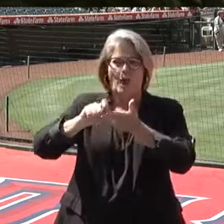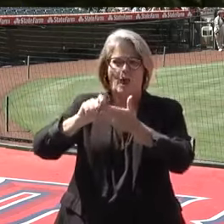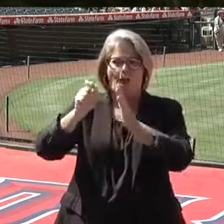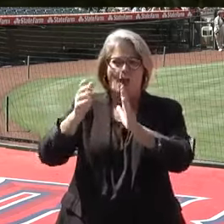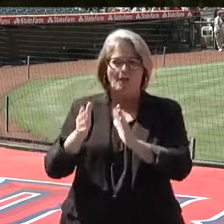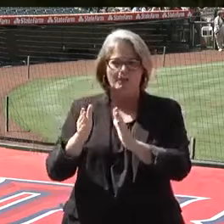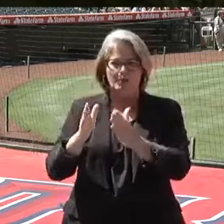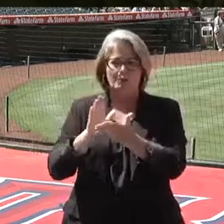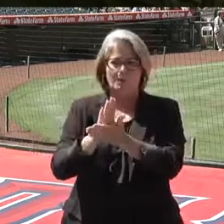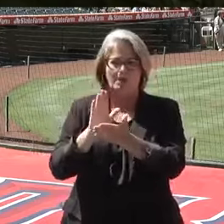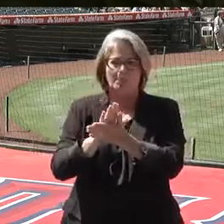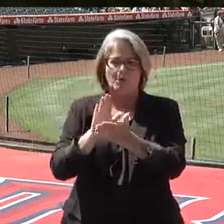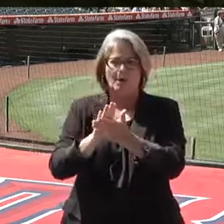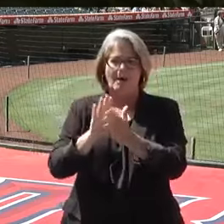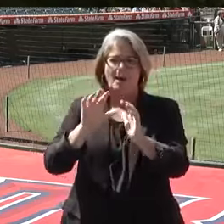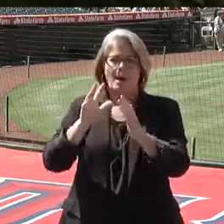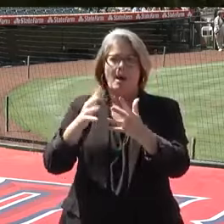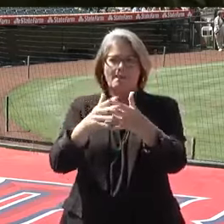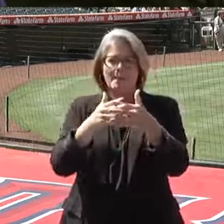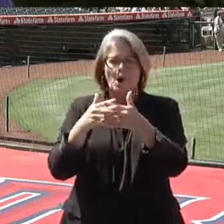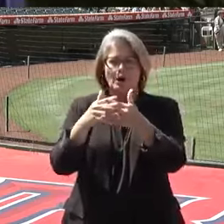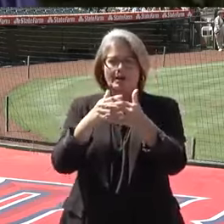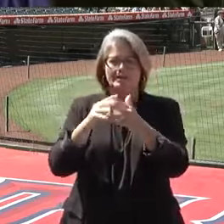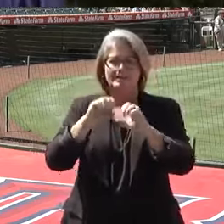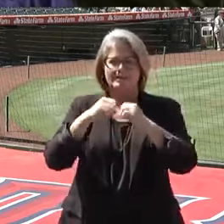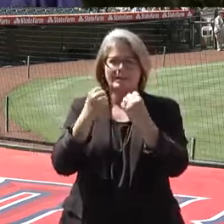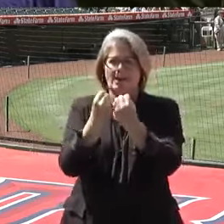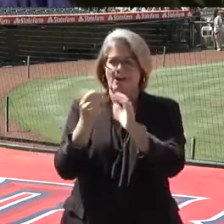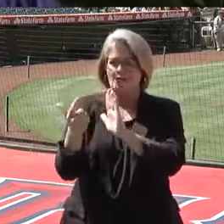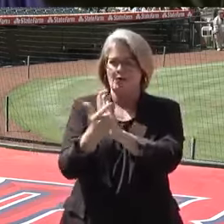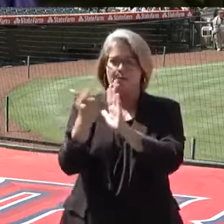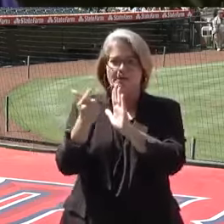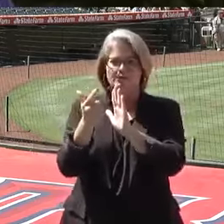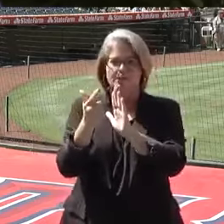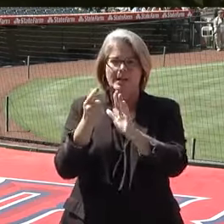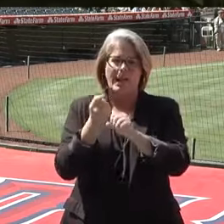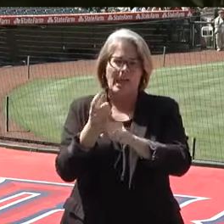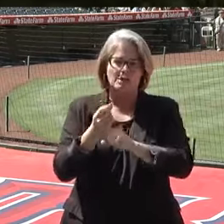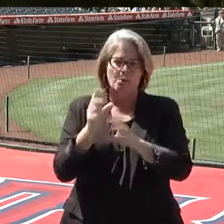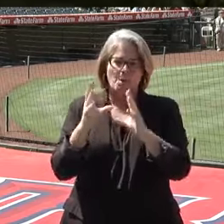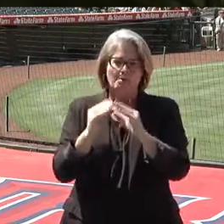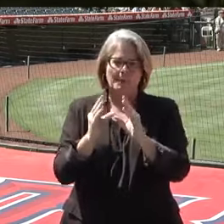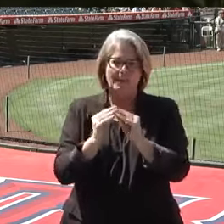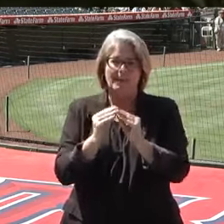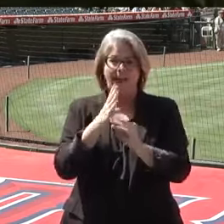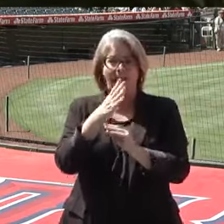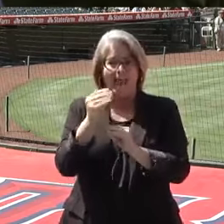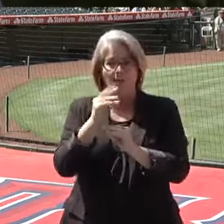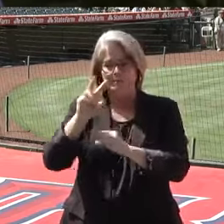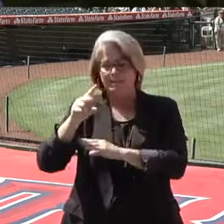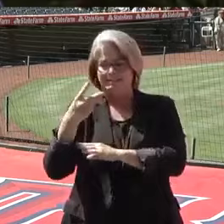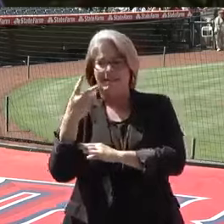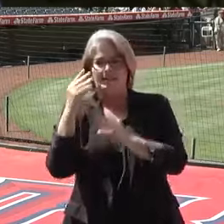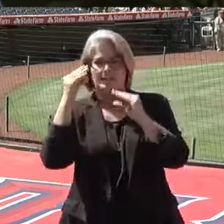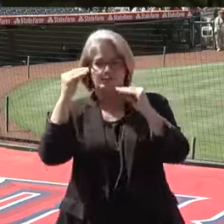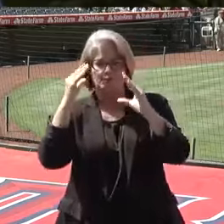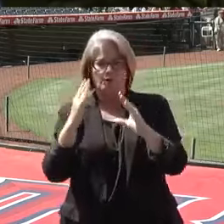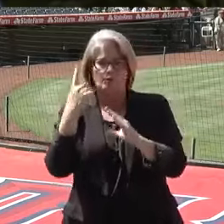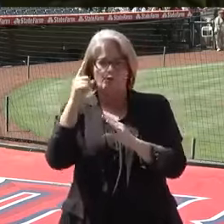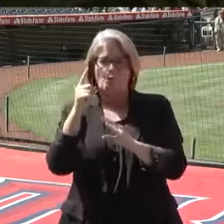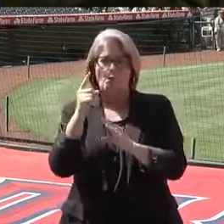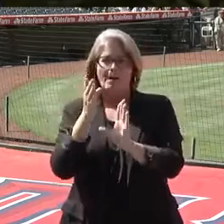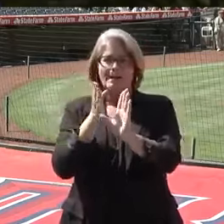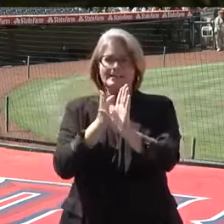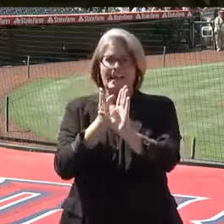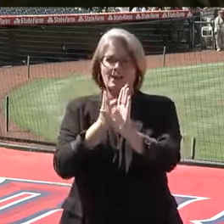of Criminology annual meeting and was a supplemental instructor for psychobiology, one of the most